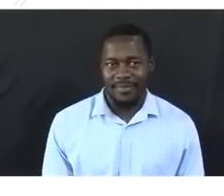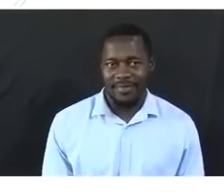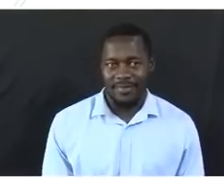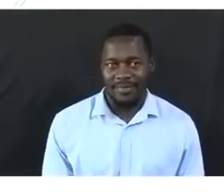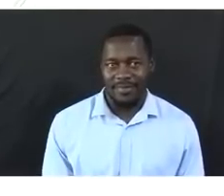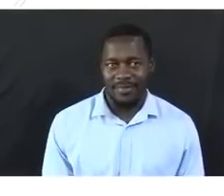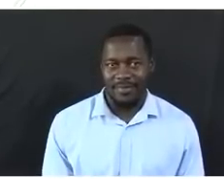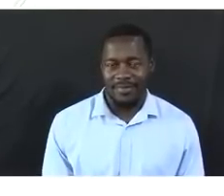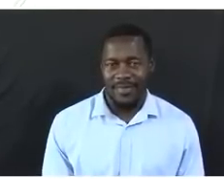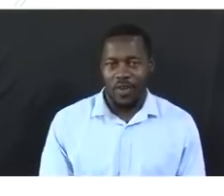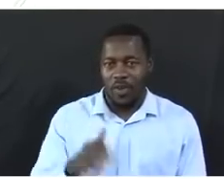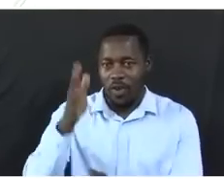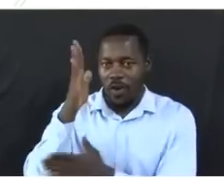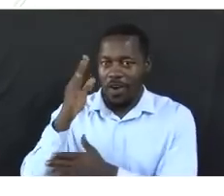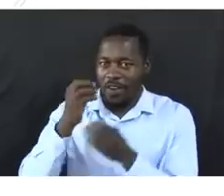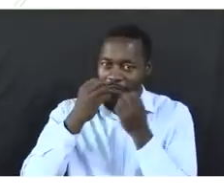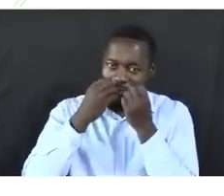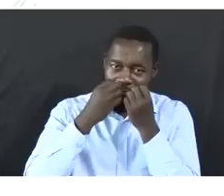Speaking to the man.